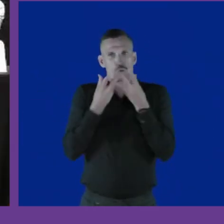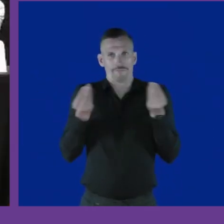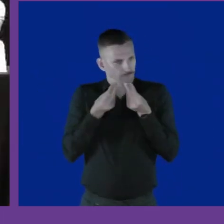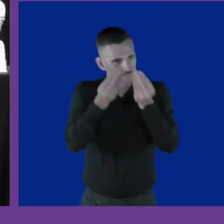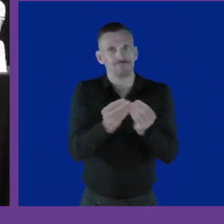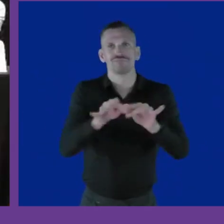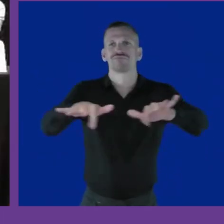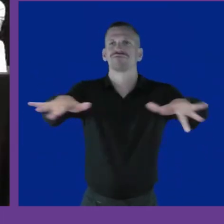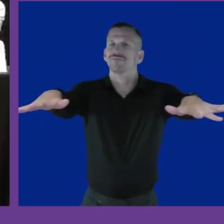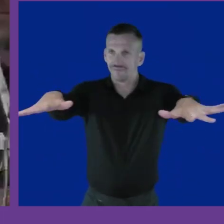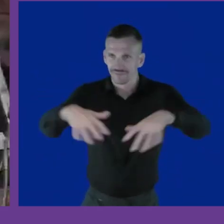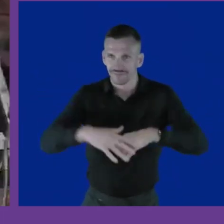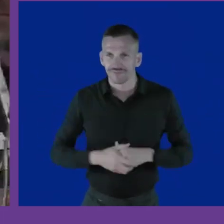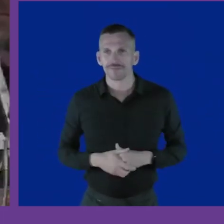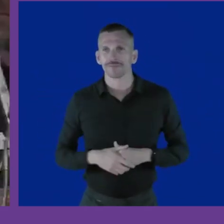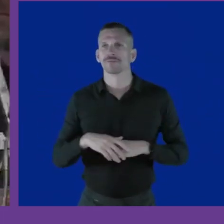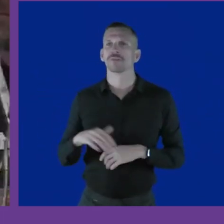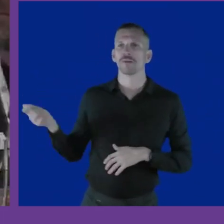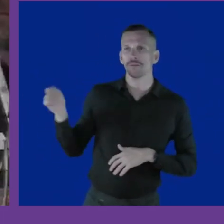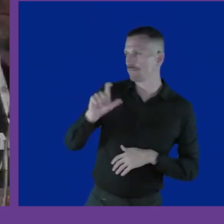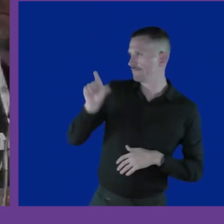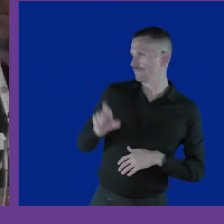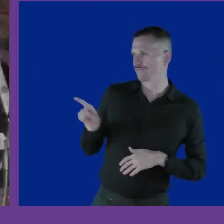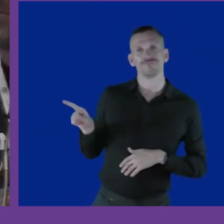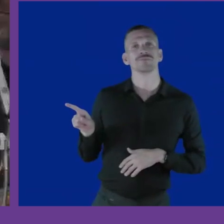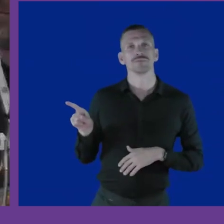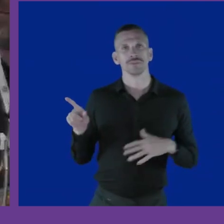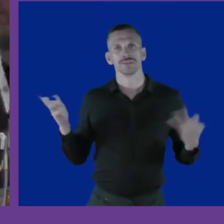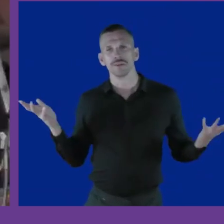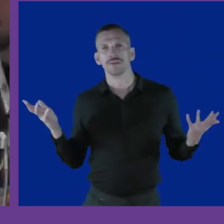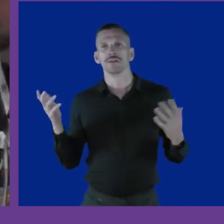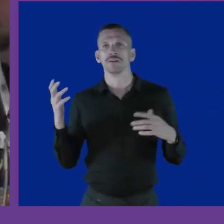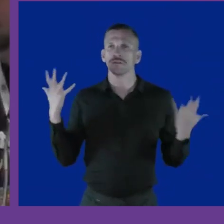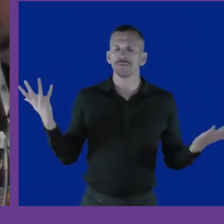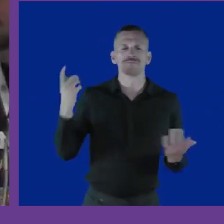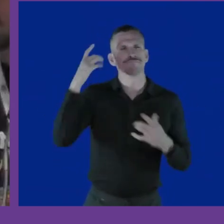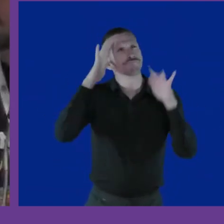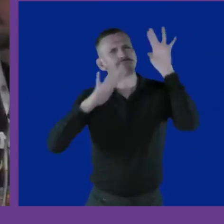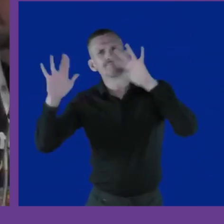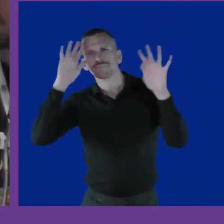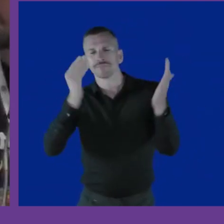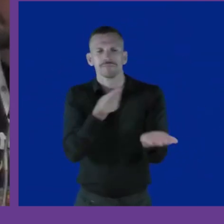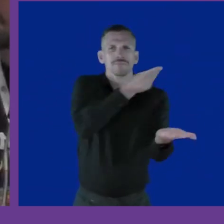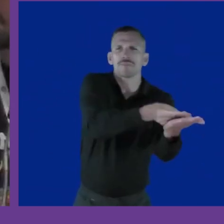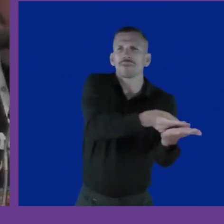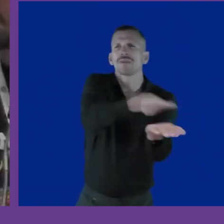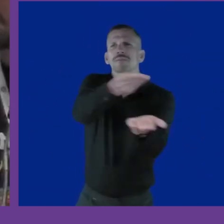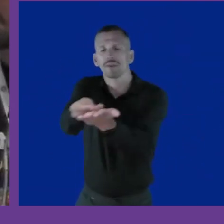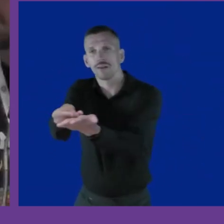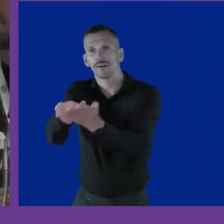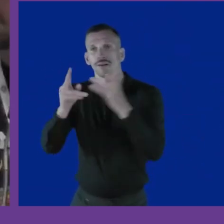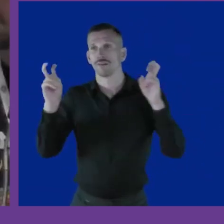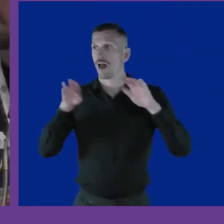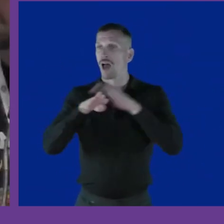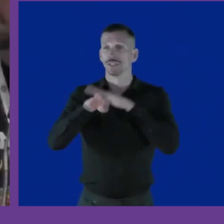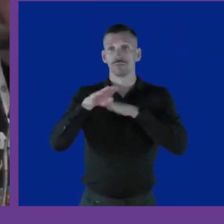on the payment terminal section for this panel, but since the event is about banking accessibility in general, I would really